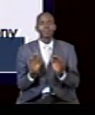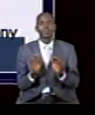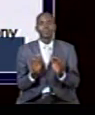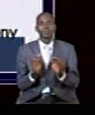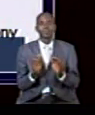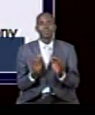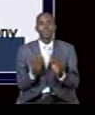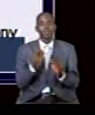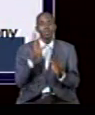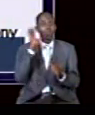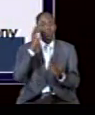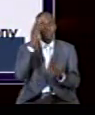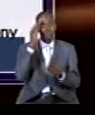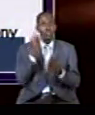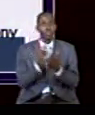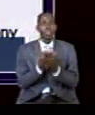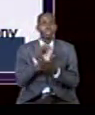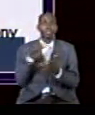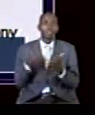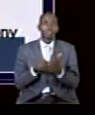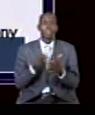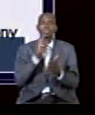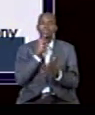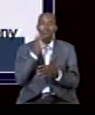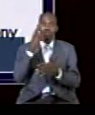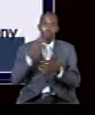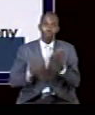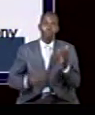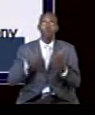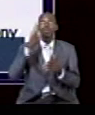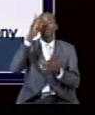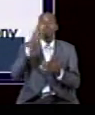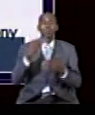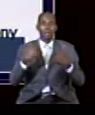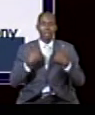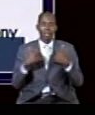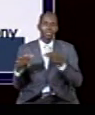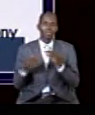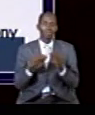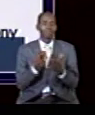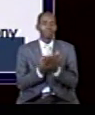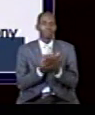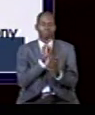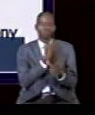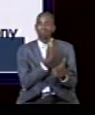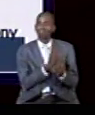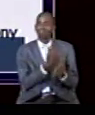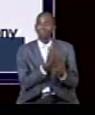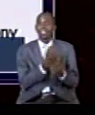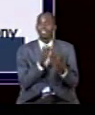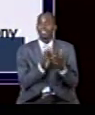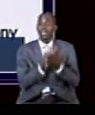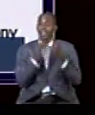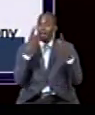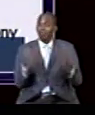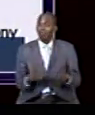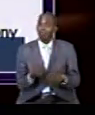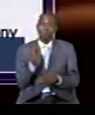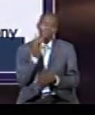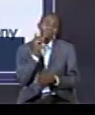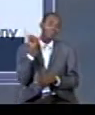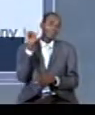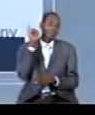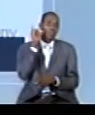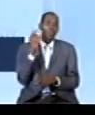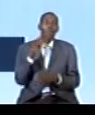you will know that this is indeed what God has done. That's right. That happened yesterday. When